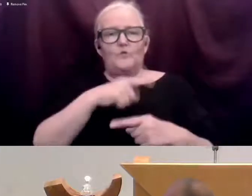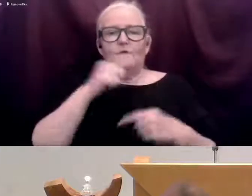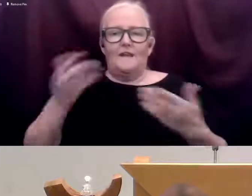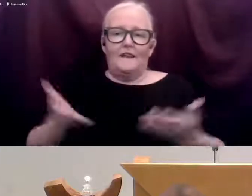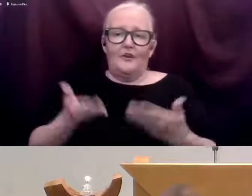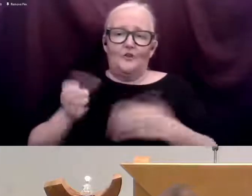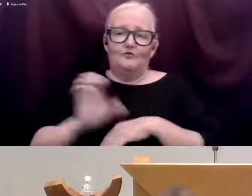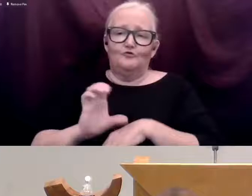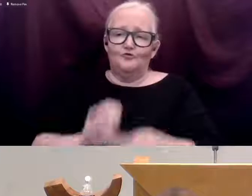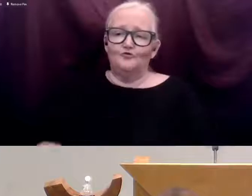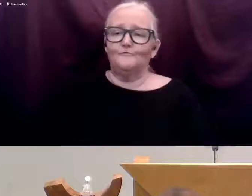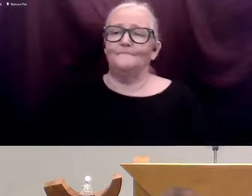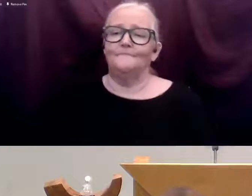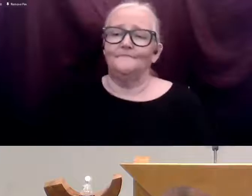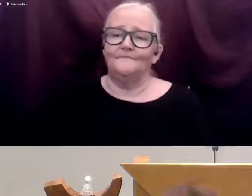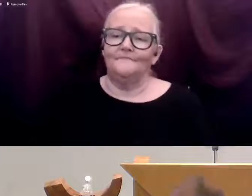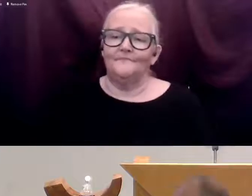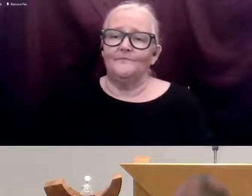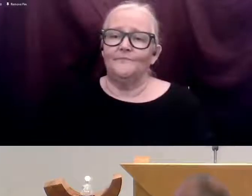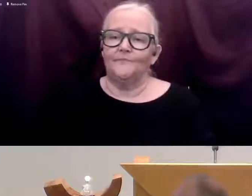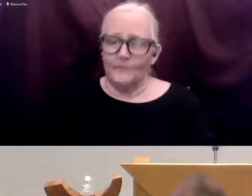have some flowers.